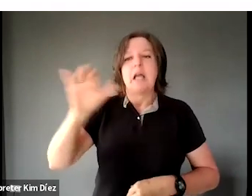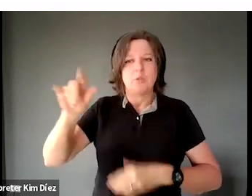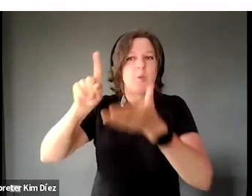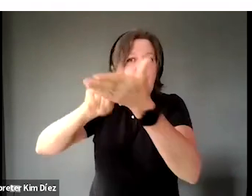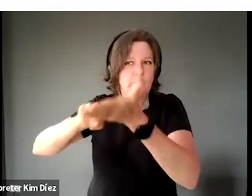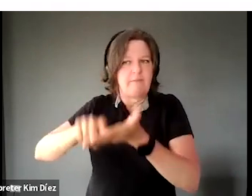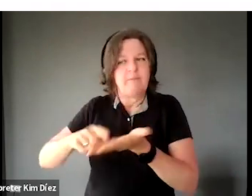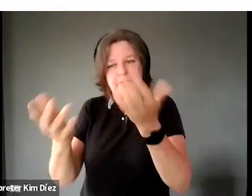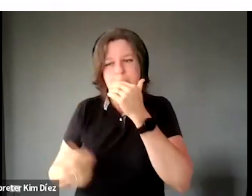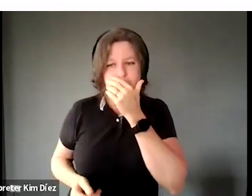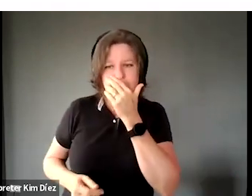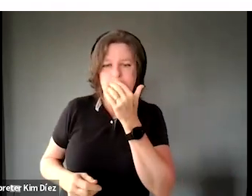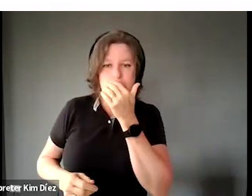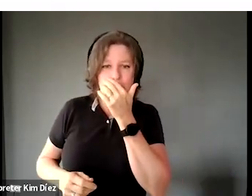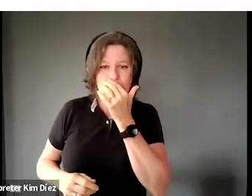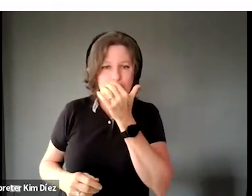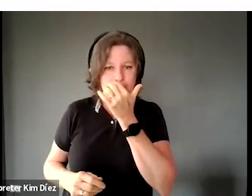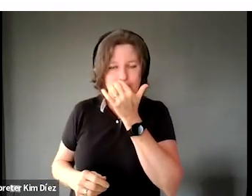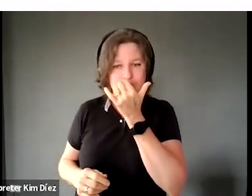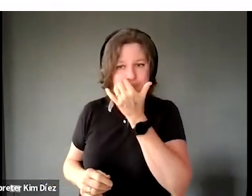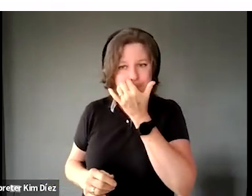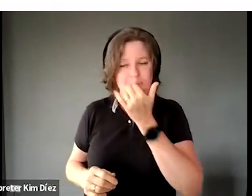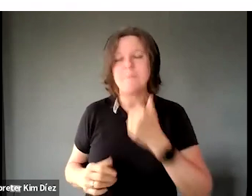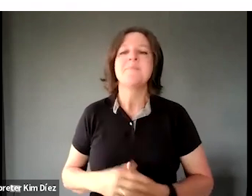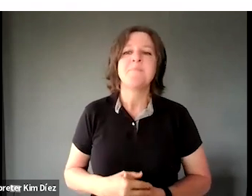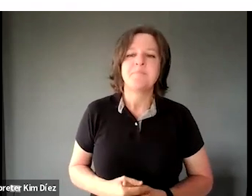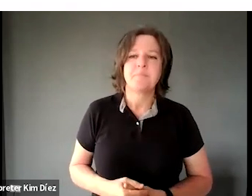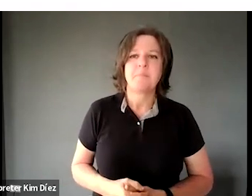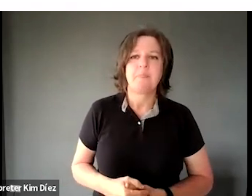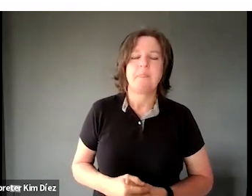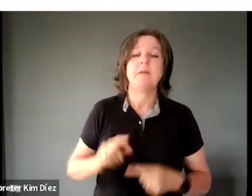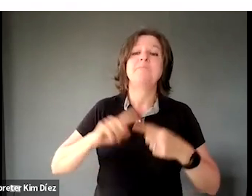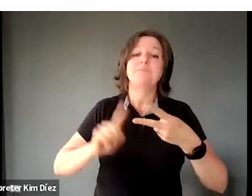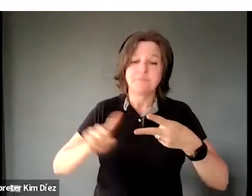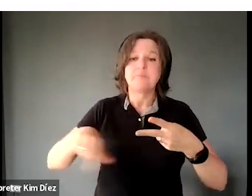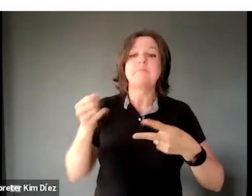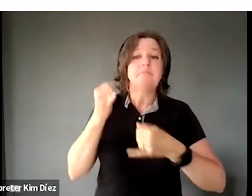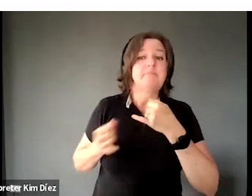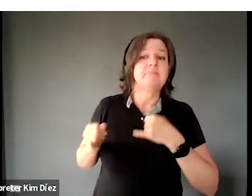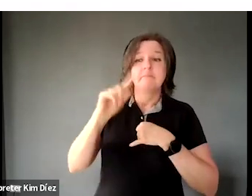yesterday, and perhaps to expand in this research.